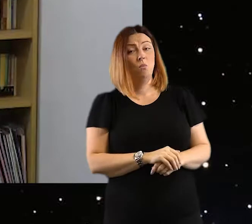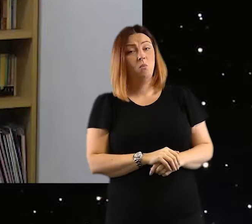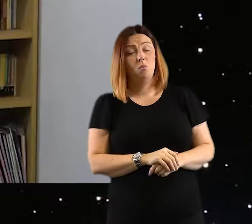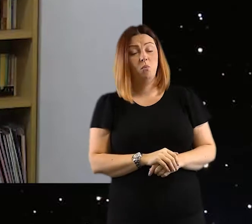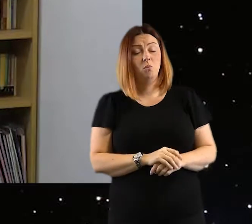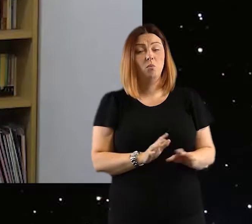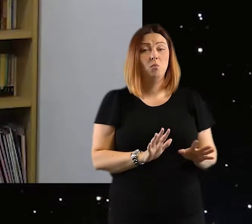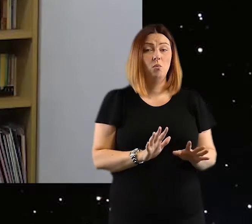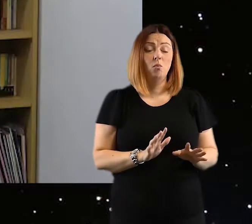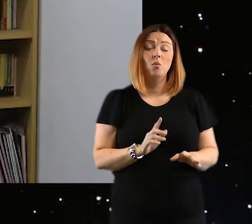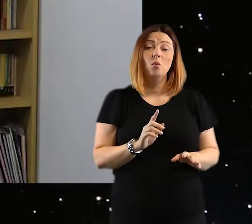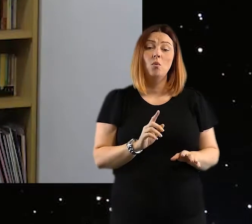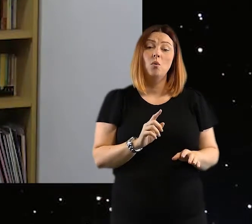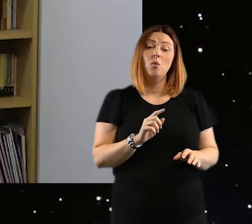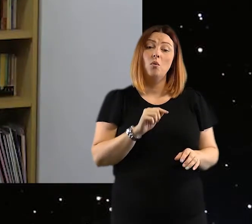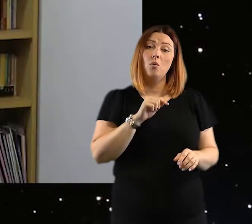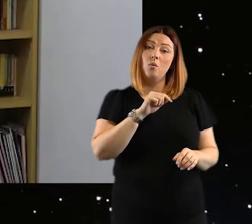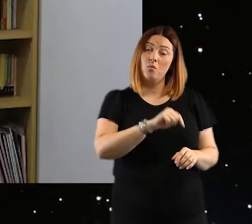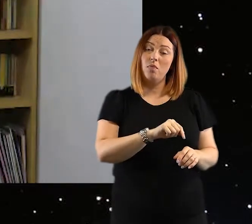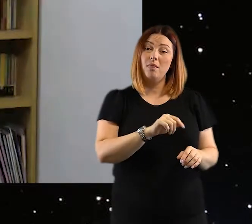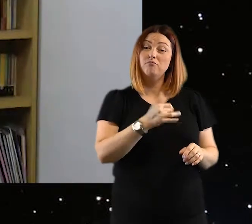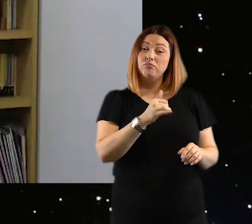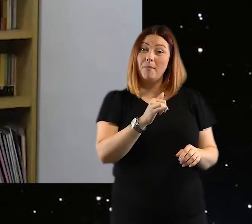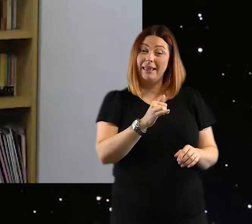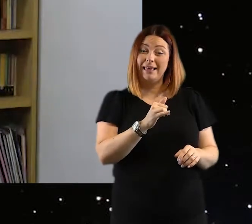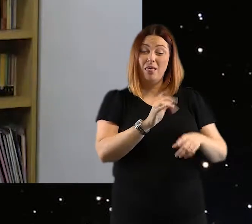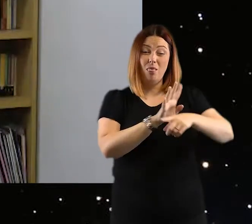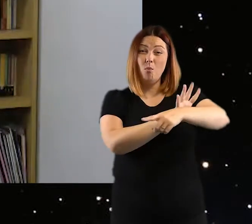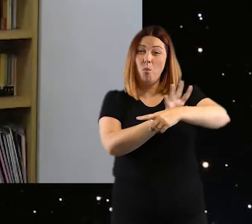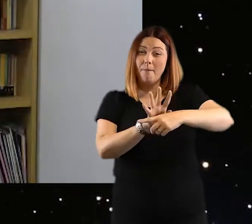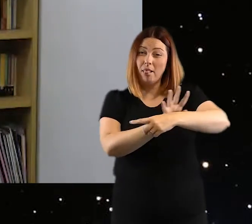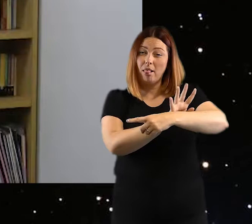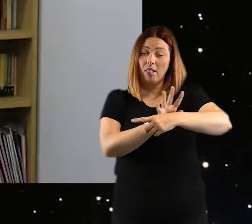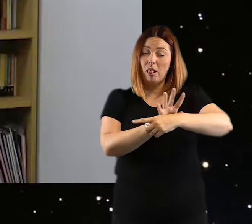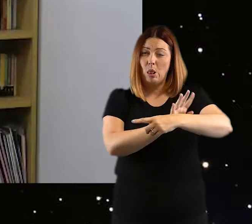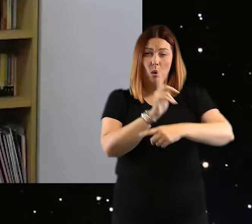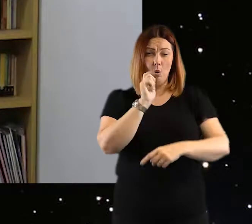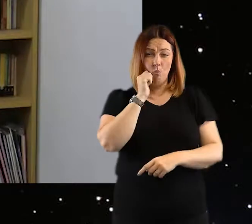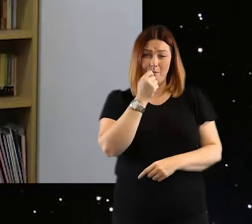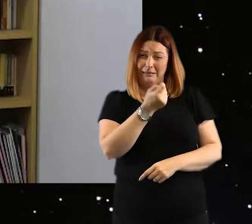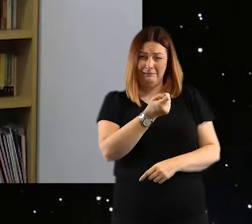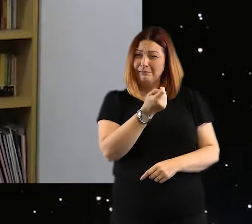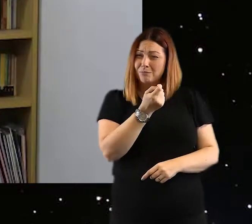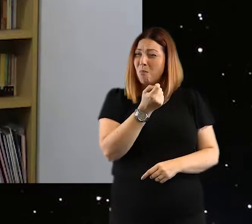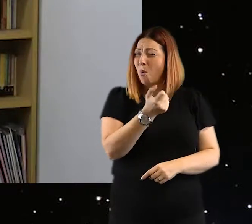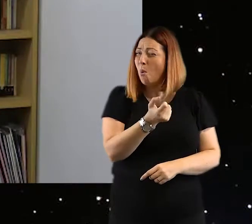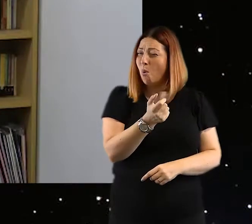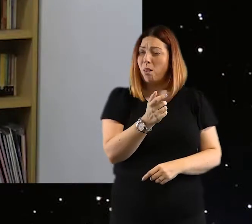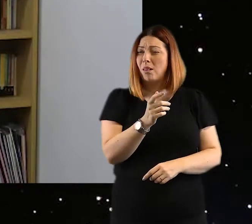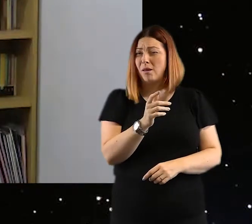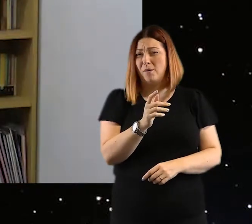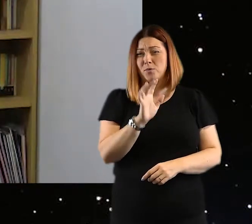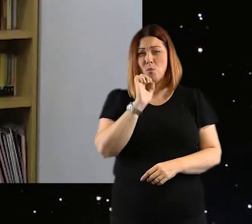So in this case, probably the radial velocity variations, the wobble would be quite small, I'd imagine. Probably